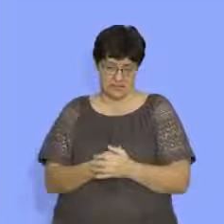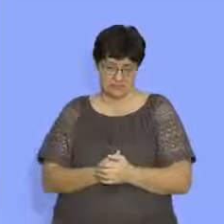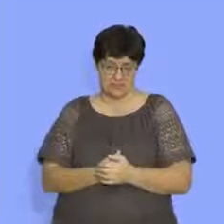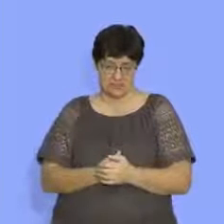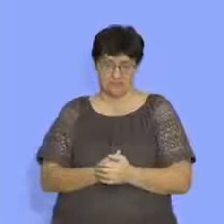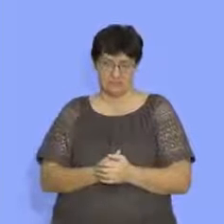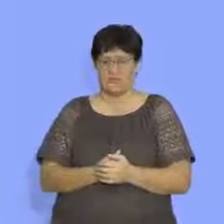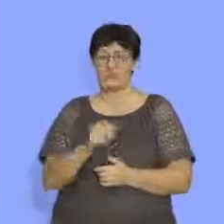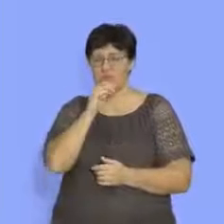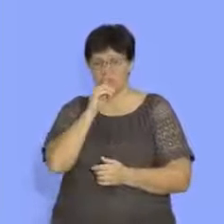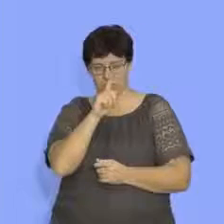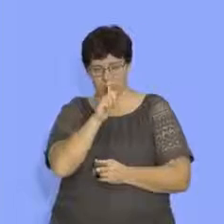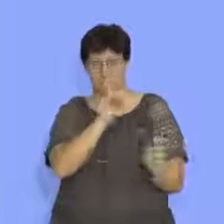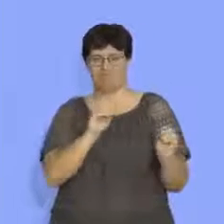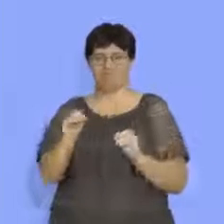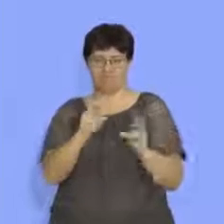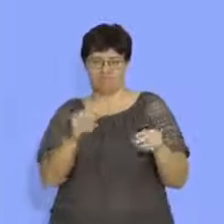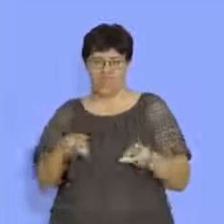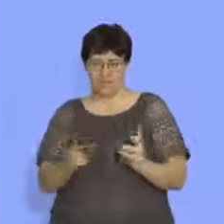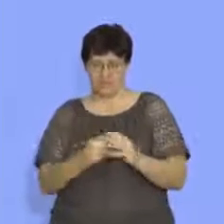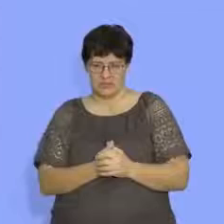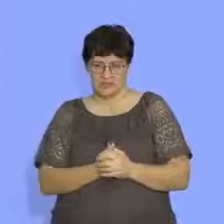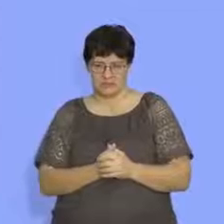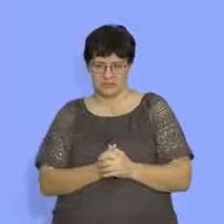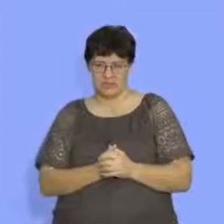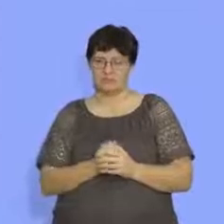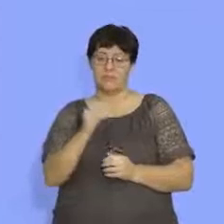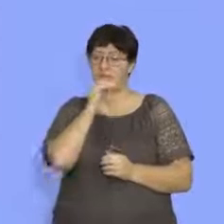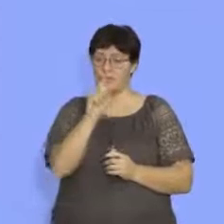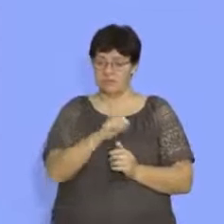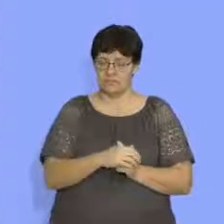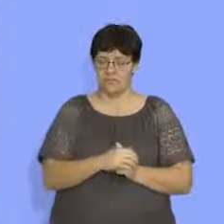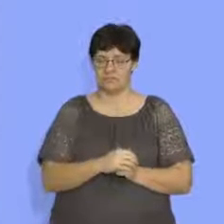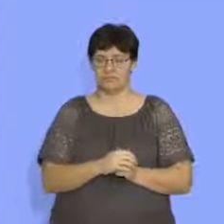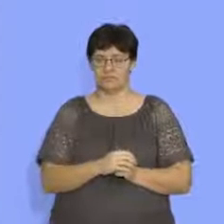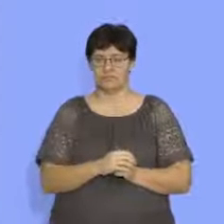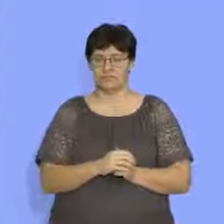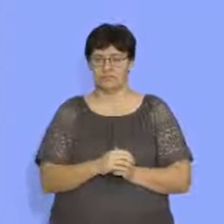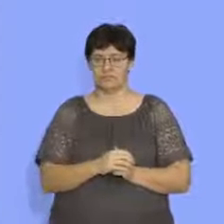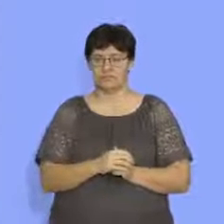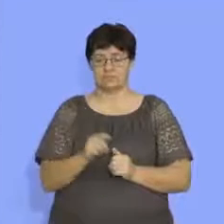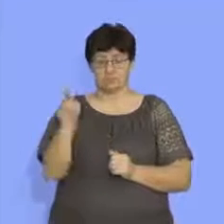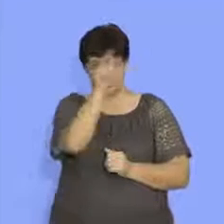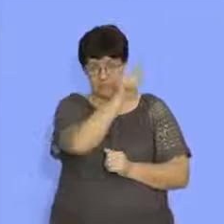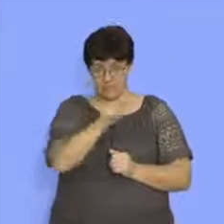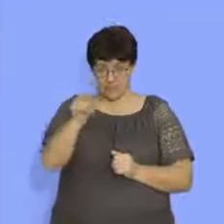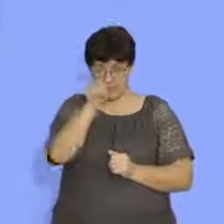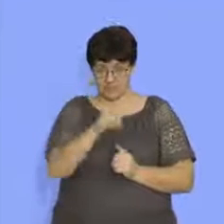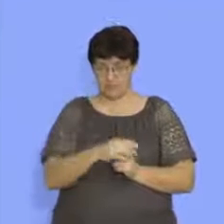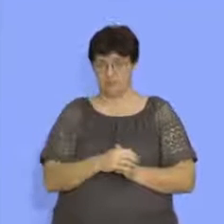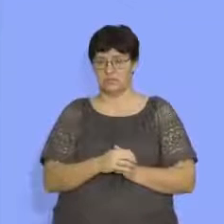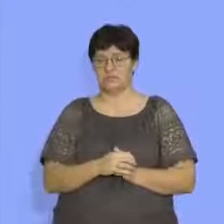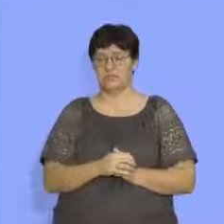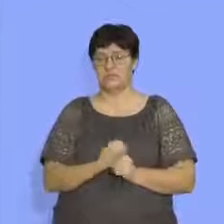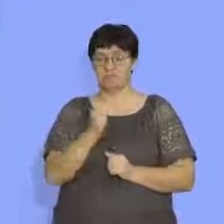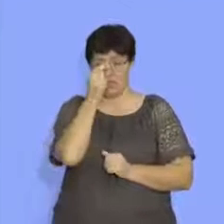addition. So I will then use the substitution method here. What that means is I will take this equation